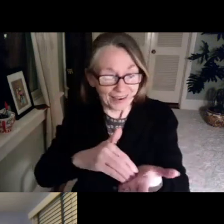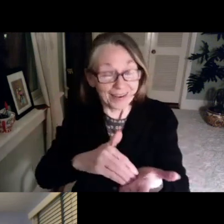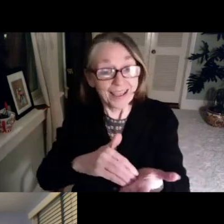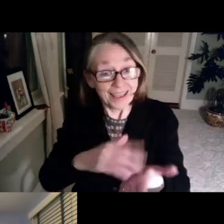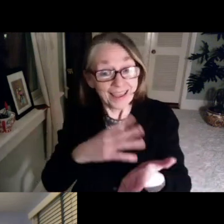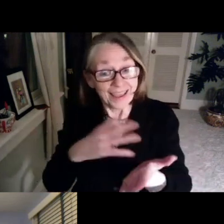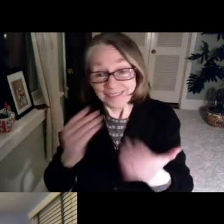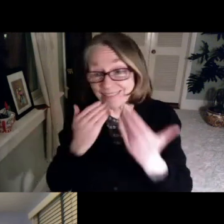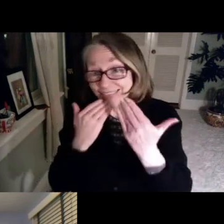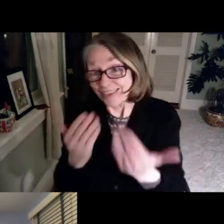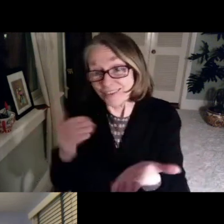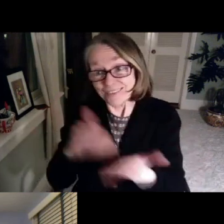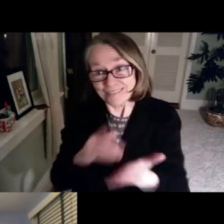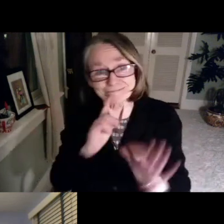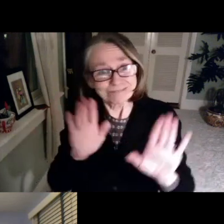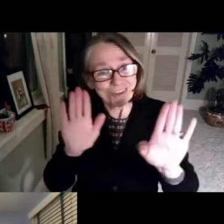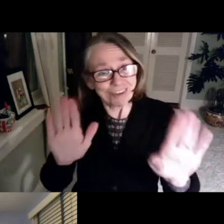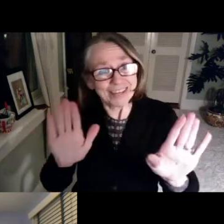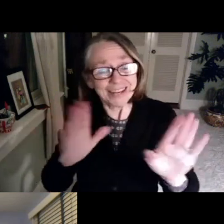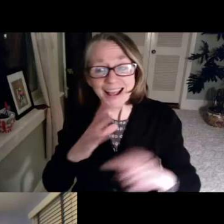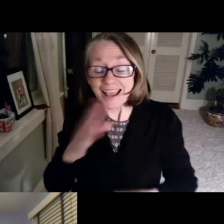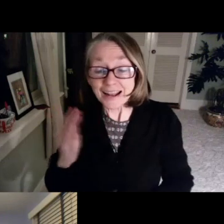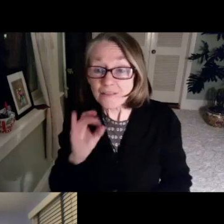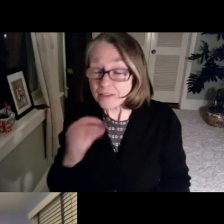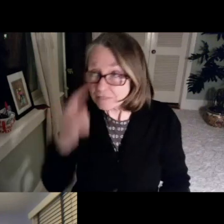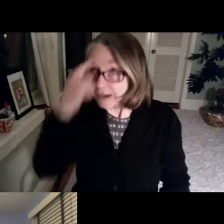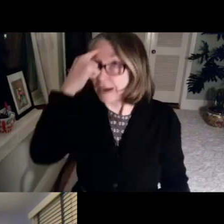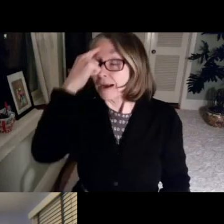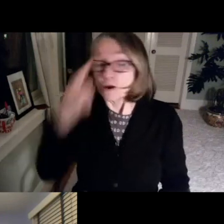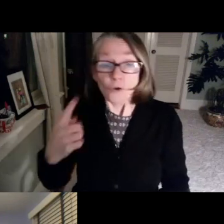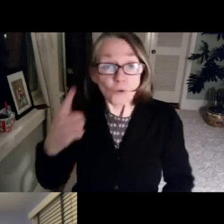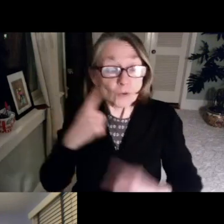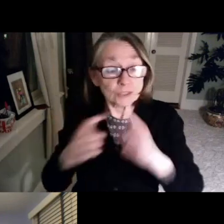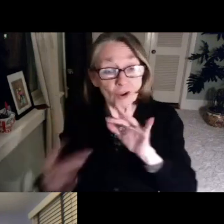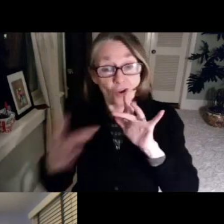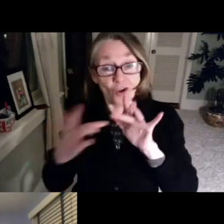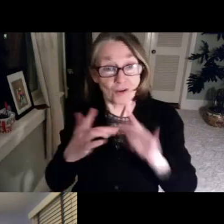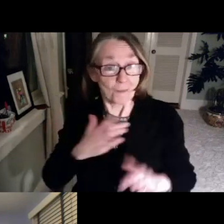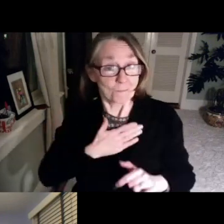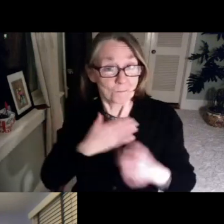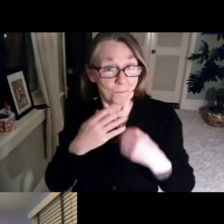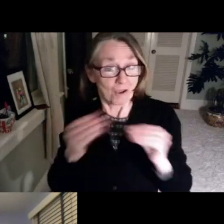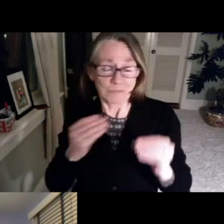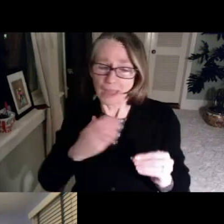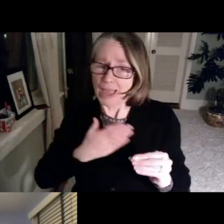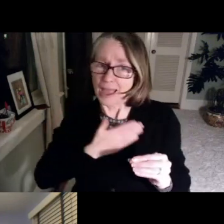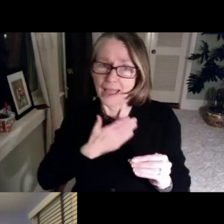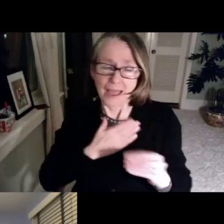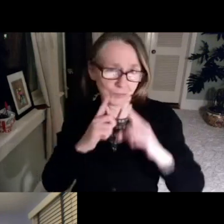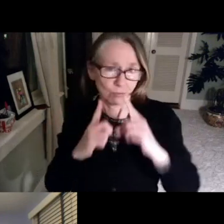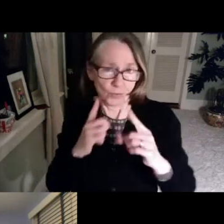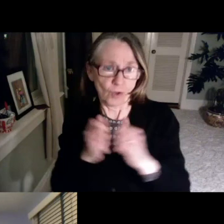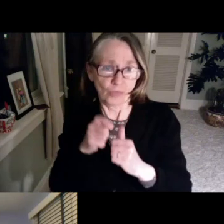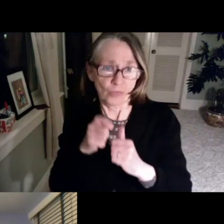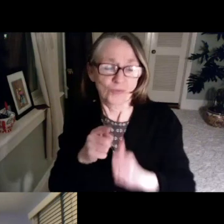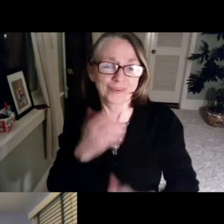as I said, thank you again. This was really great. And if you have further questions, contact our office. We're always happy to talk to people.